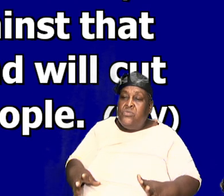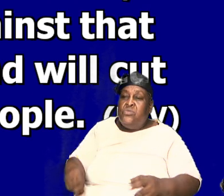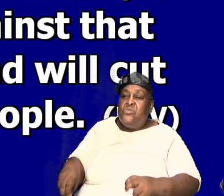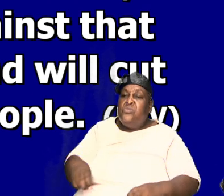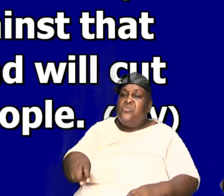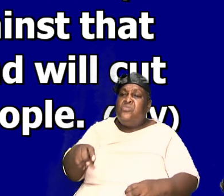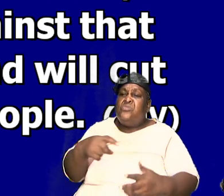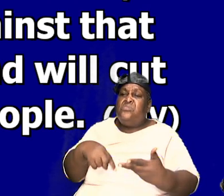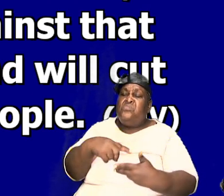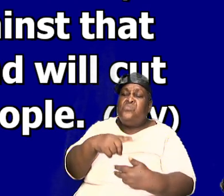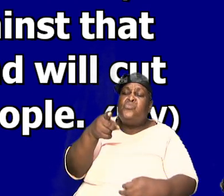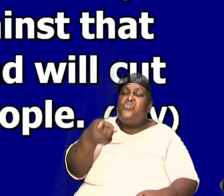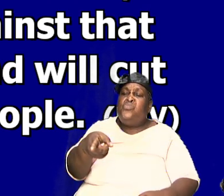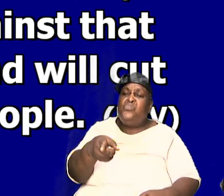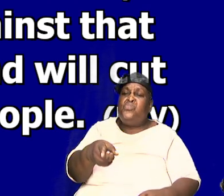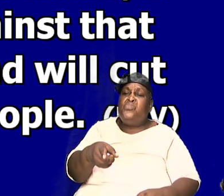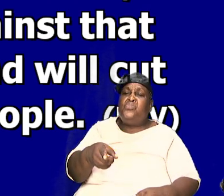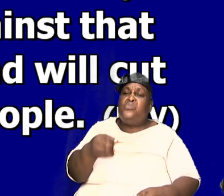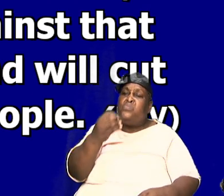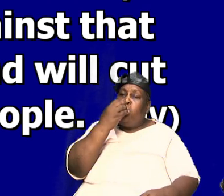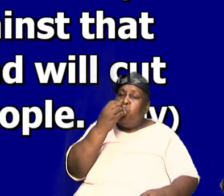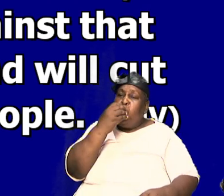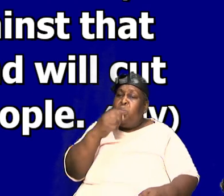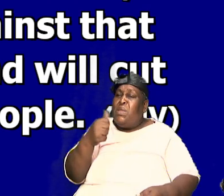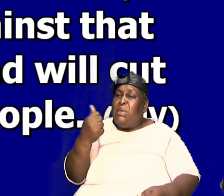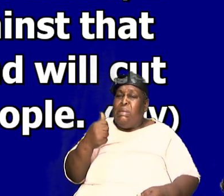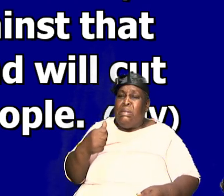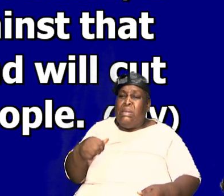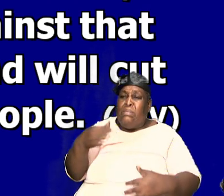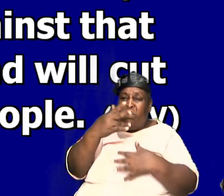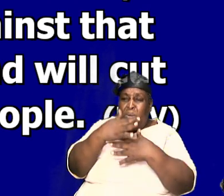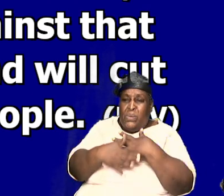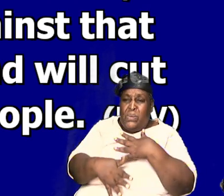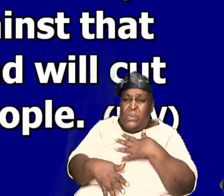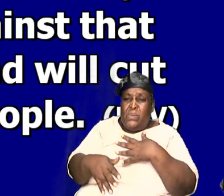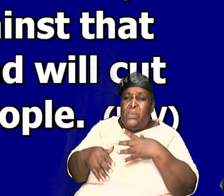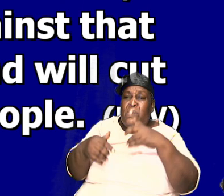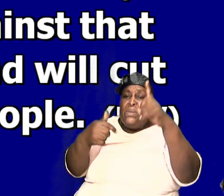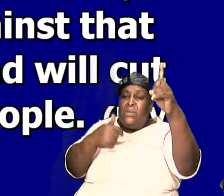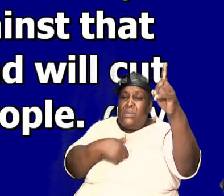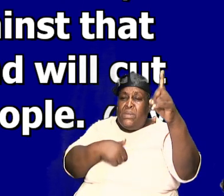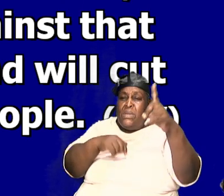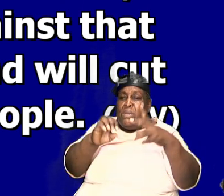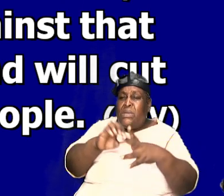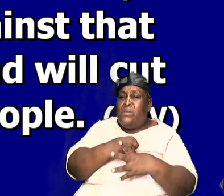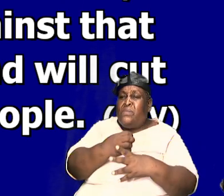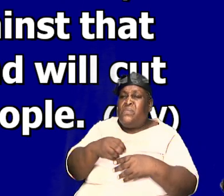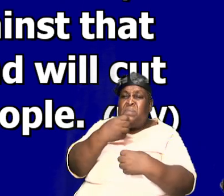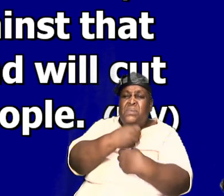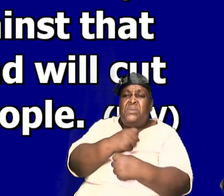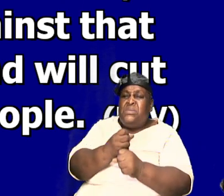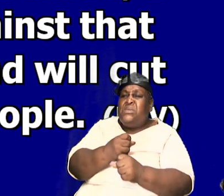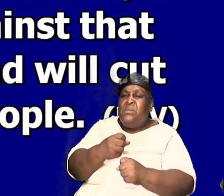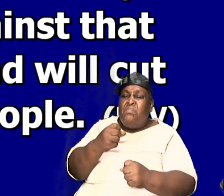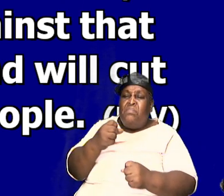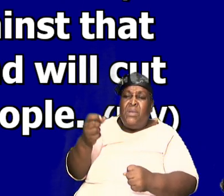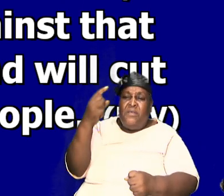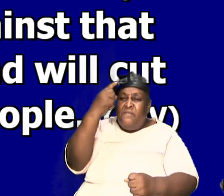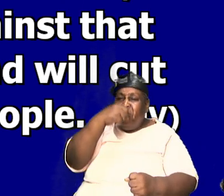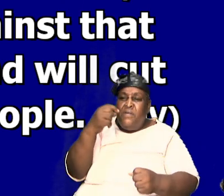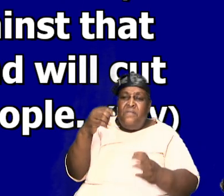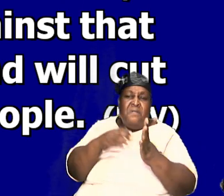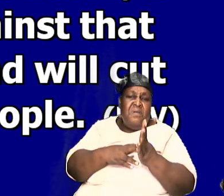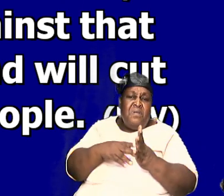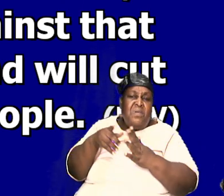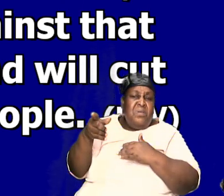sojourn among you, that eateth any manner of blood, I will even set my face against that